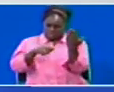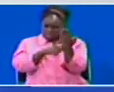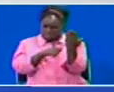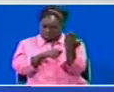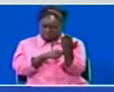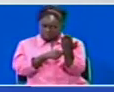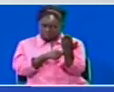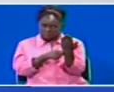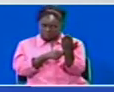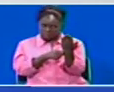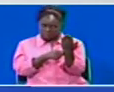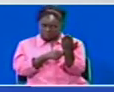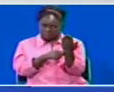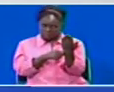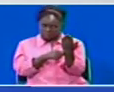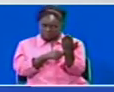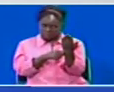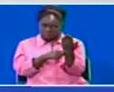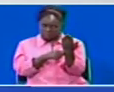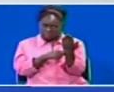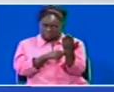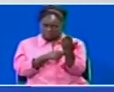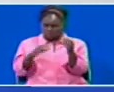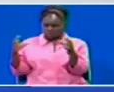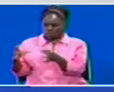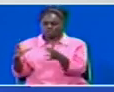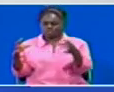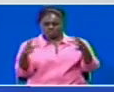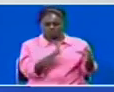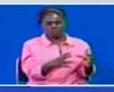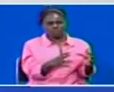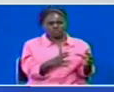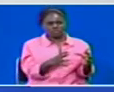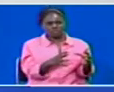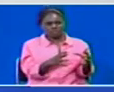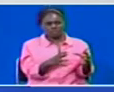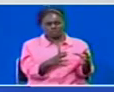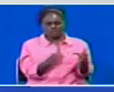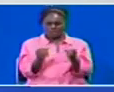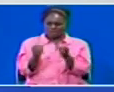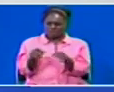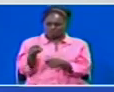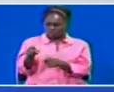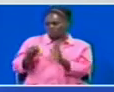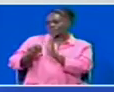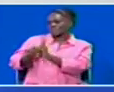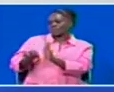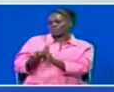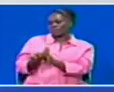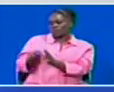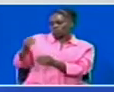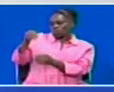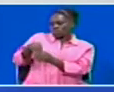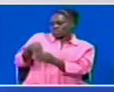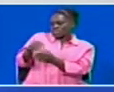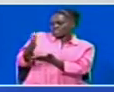in Jamaica, they call it garrisoned communities. Mm. Garrisoned community because if you are, for example, within